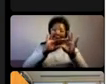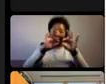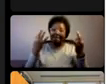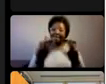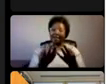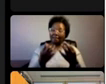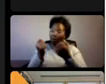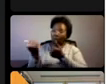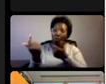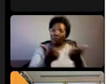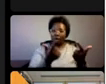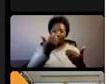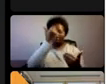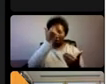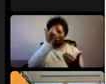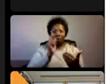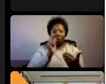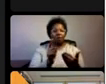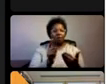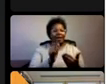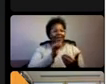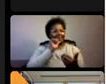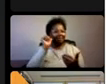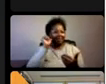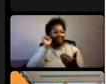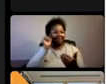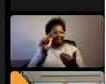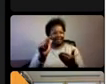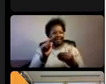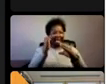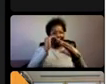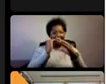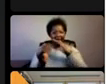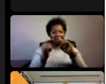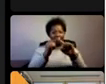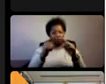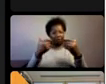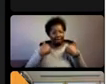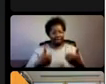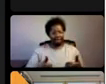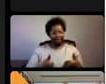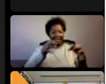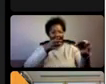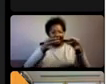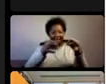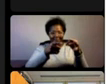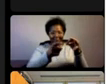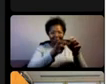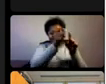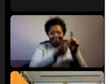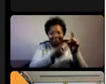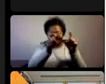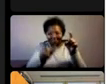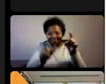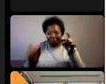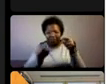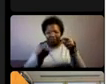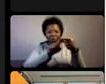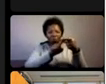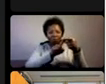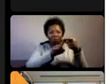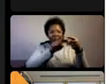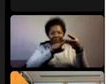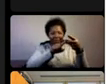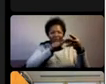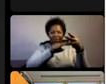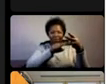should have received an email yesterday from me outlining the following steps. Number one, you can pick